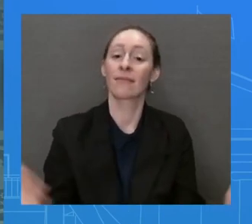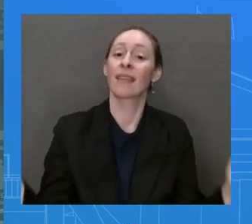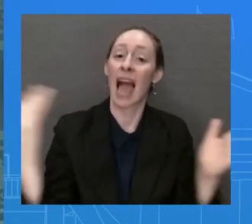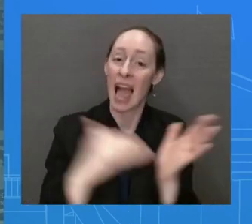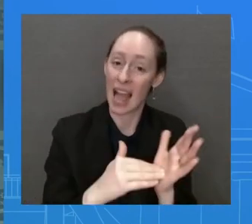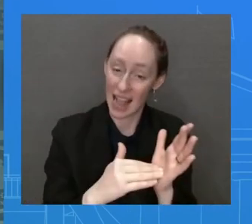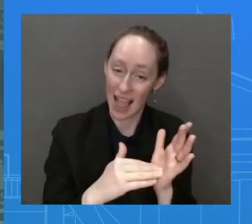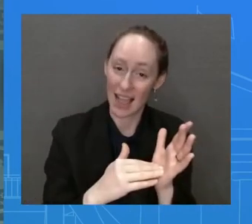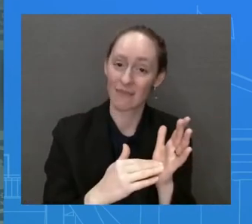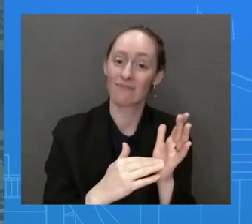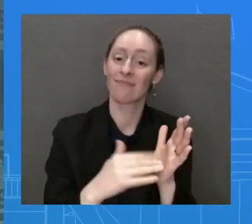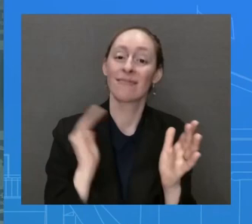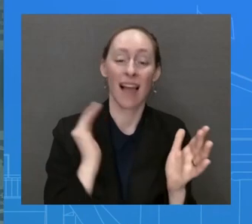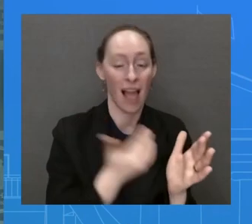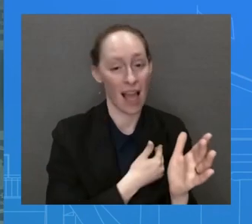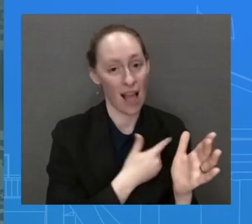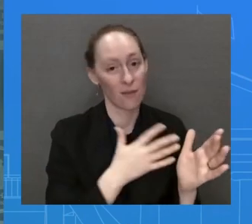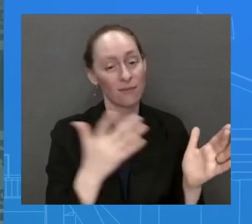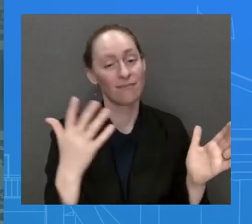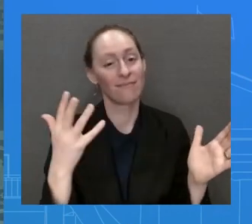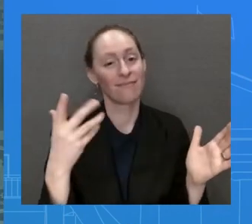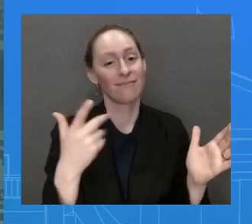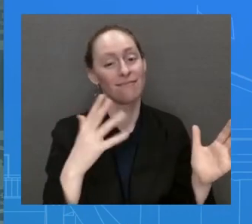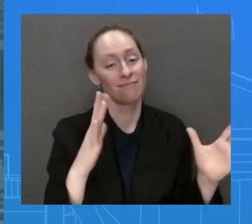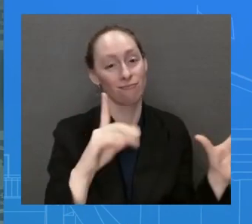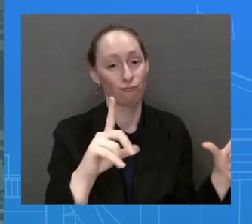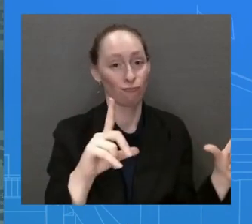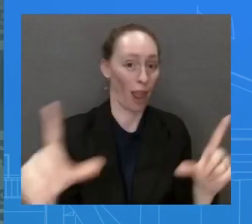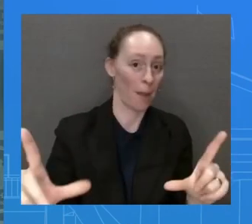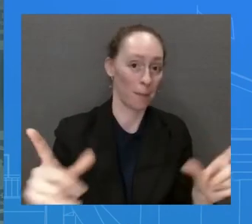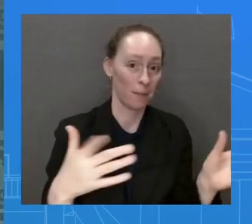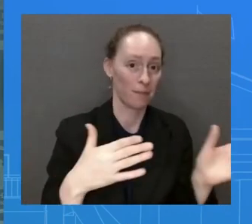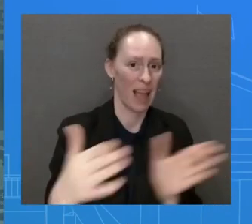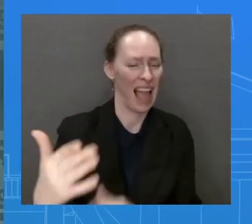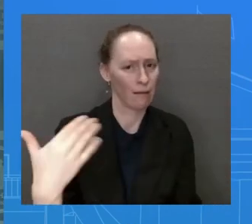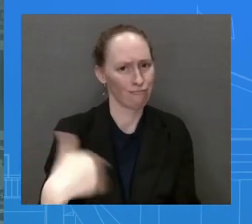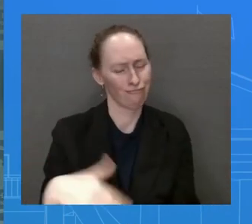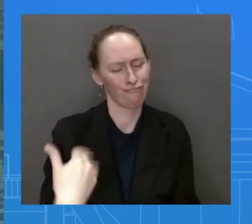to, and we appreciate Japan's partnership in this.